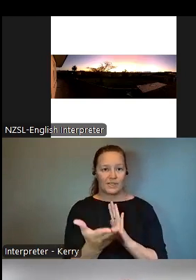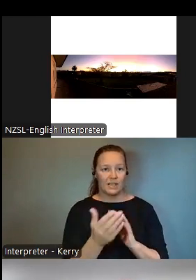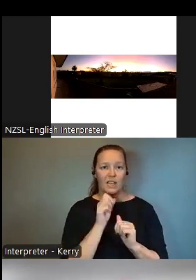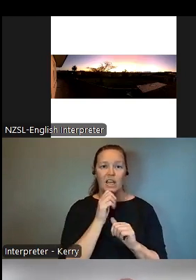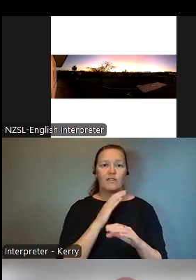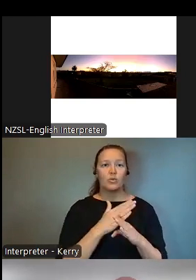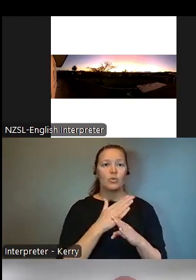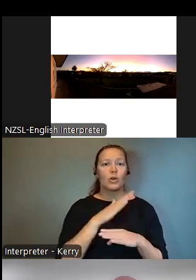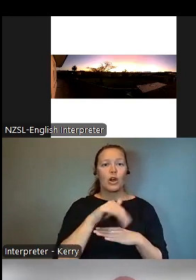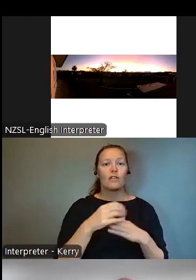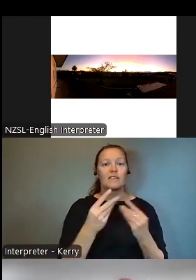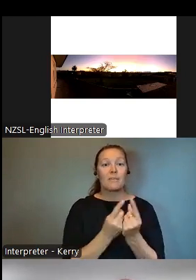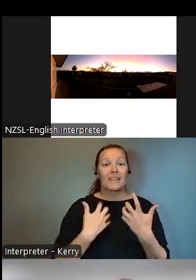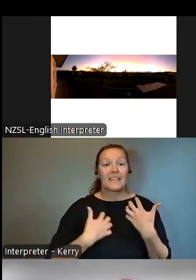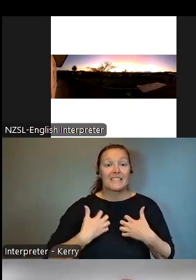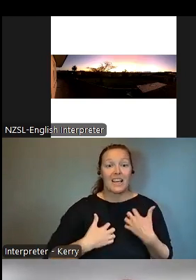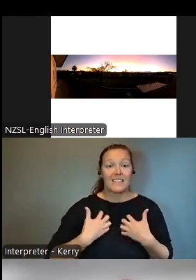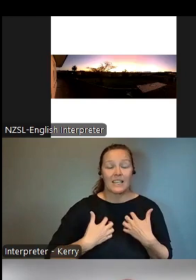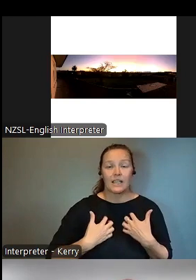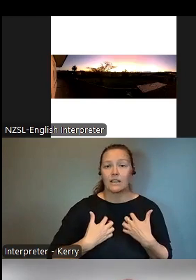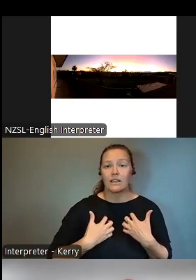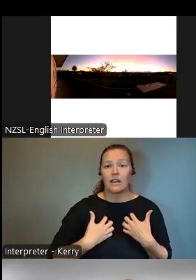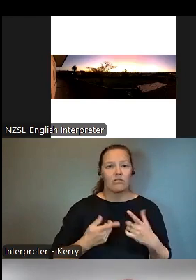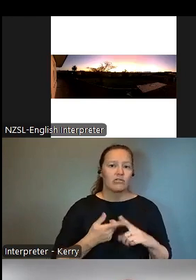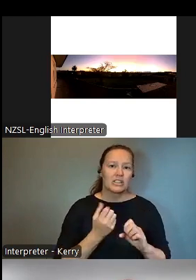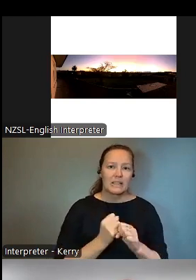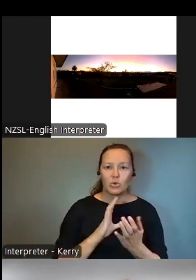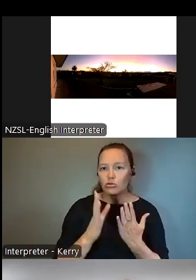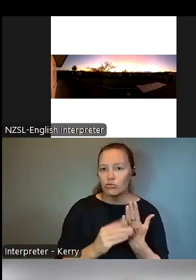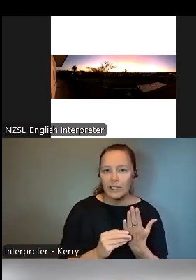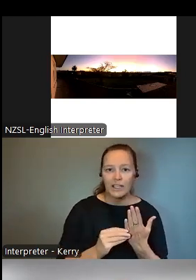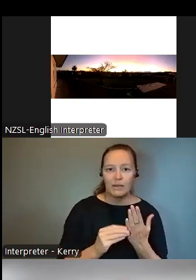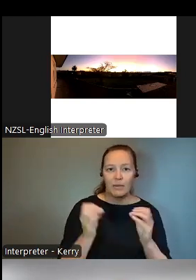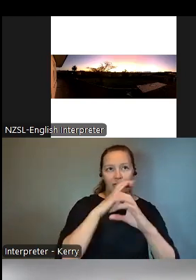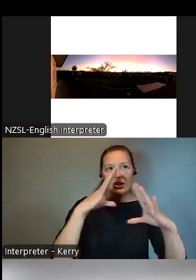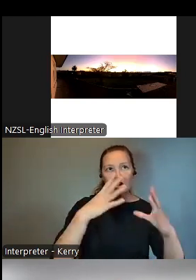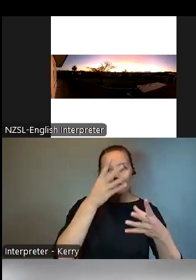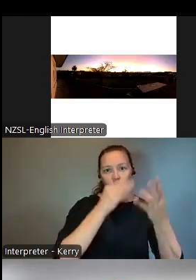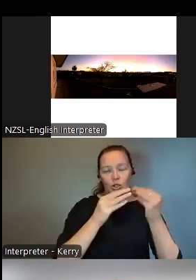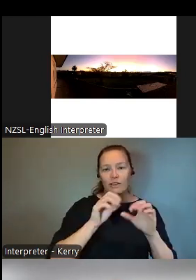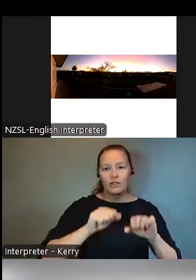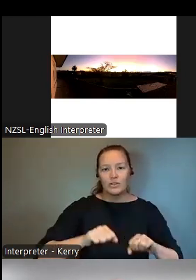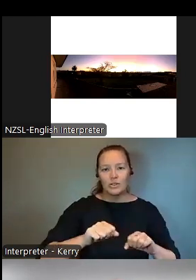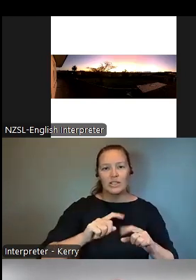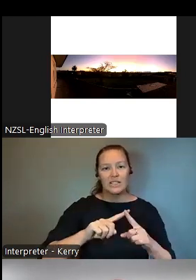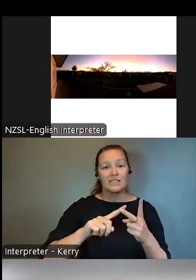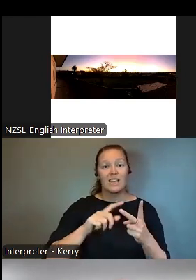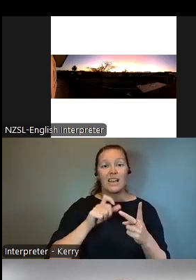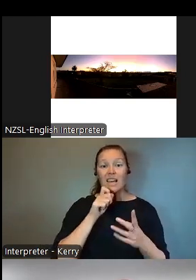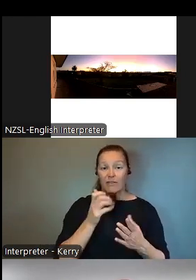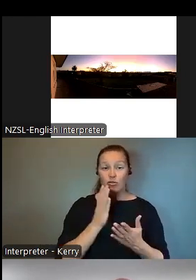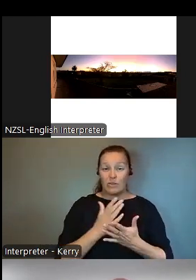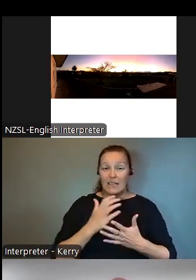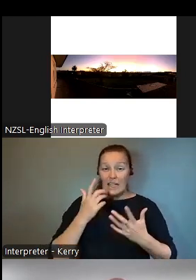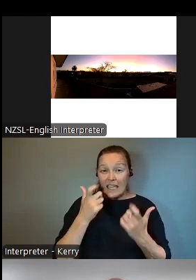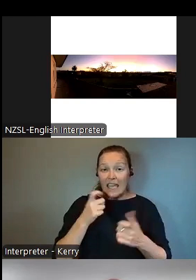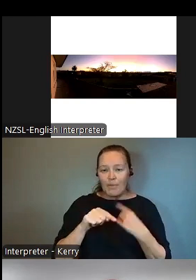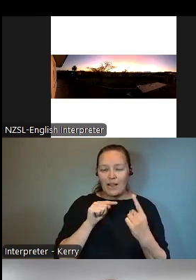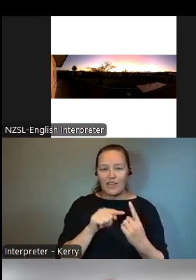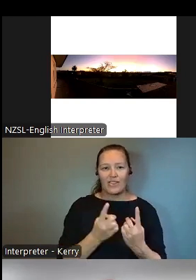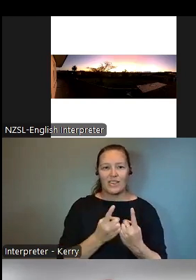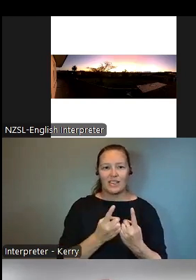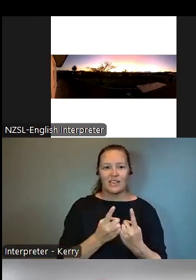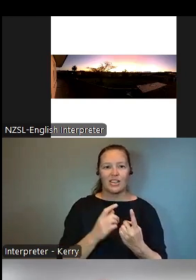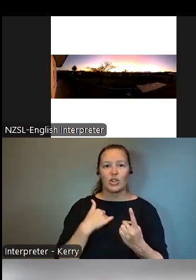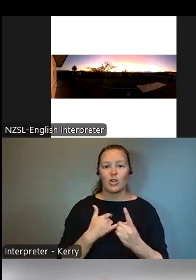something exciting, your curriculum, your learning, your vision for learning for your kids that you really care about, you don't have to be